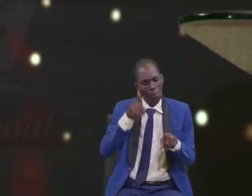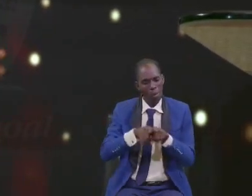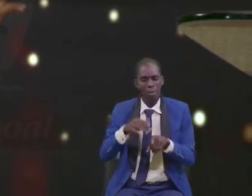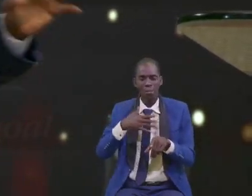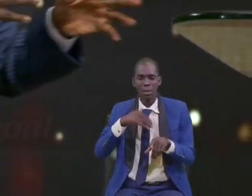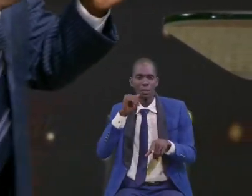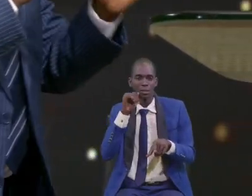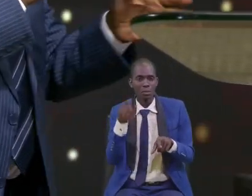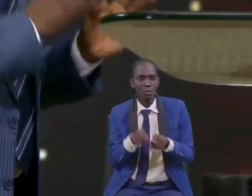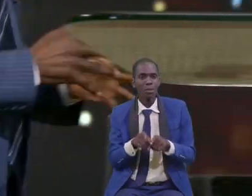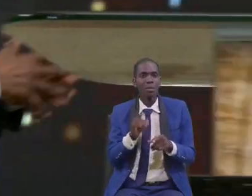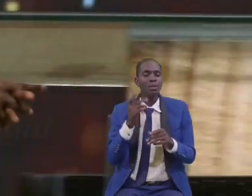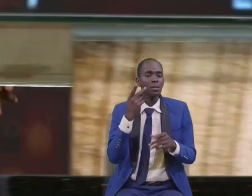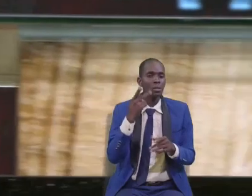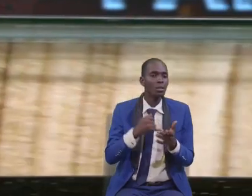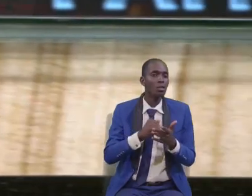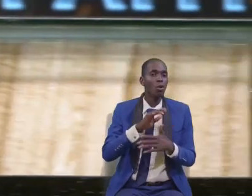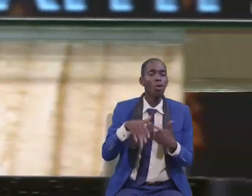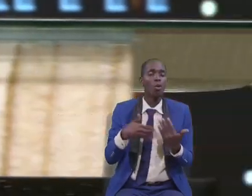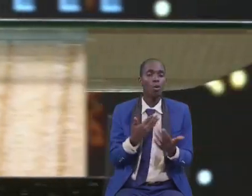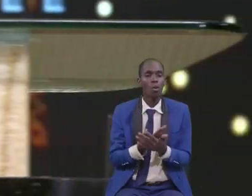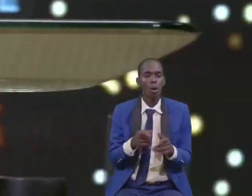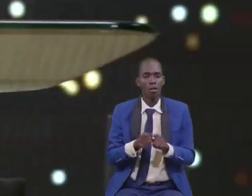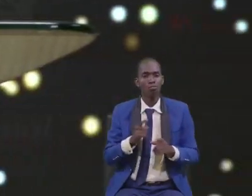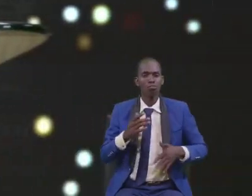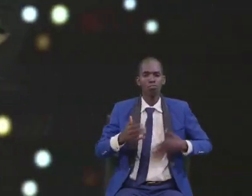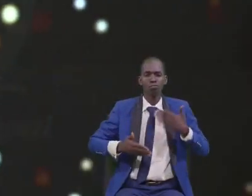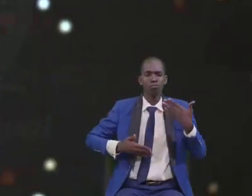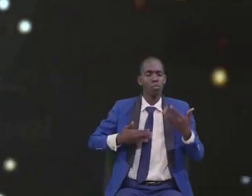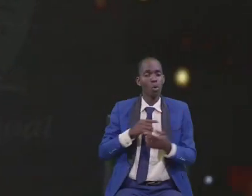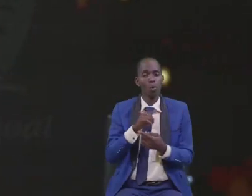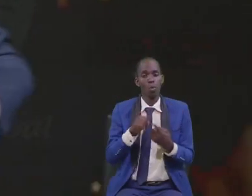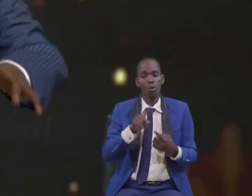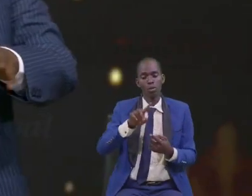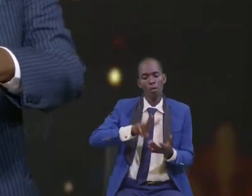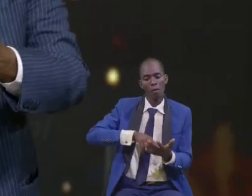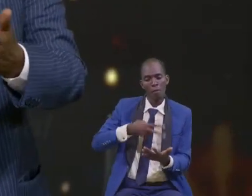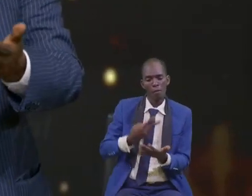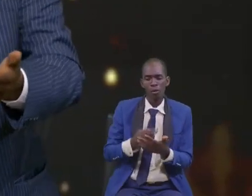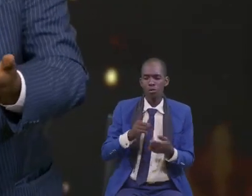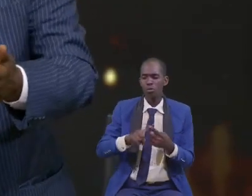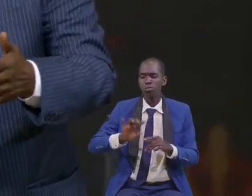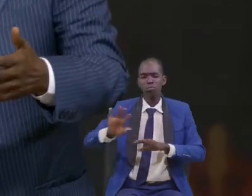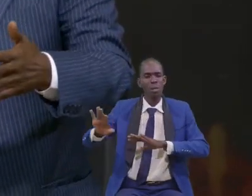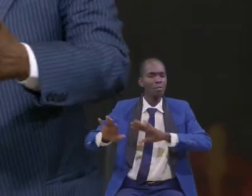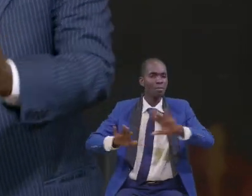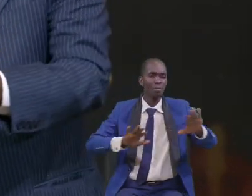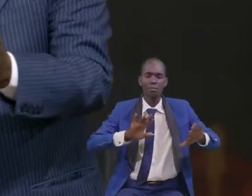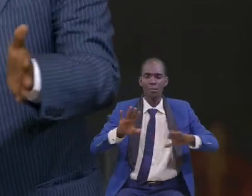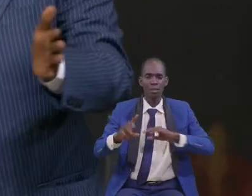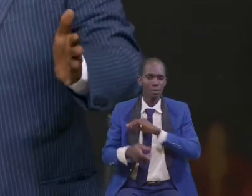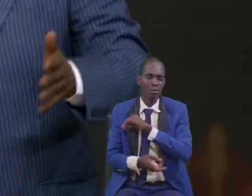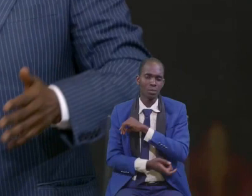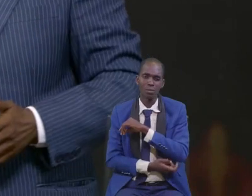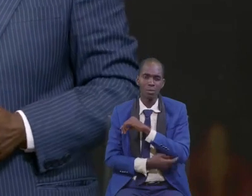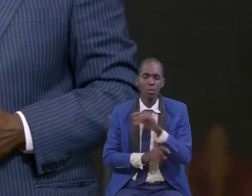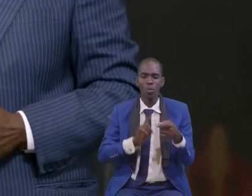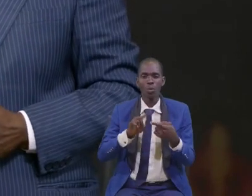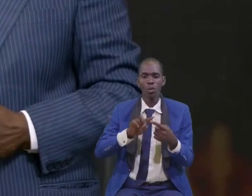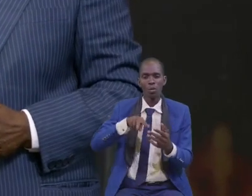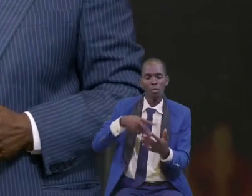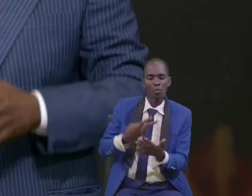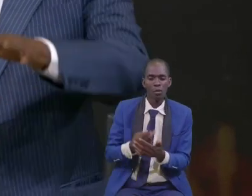joy when ye fall into diverse temptations, when ye fall into different